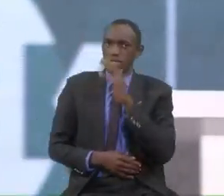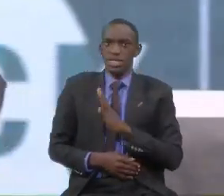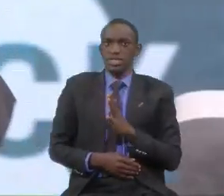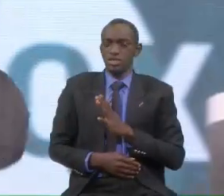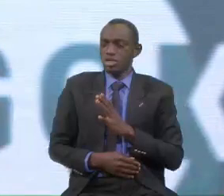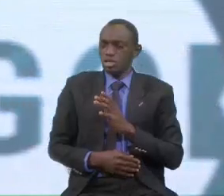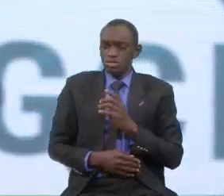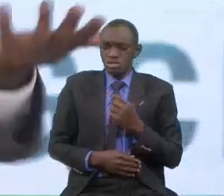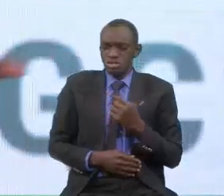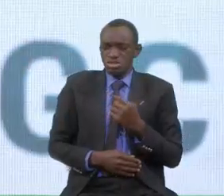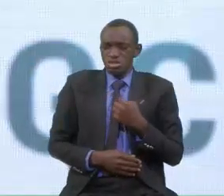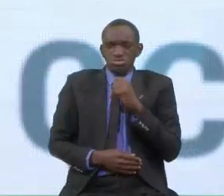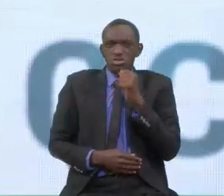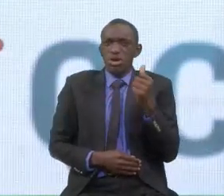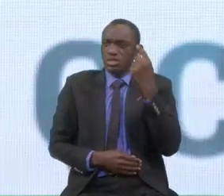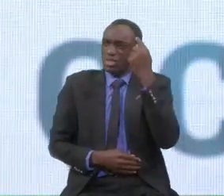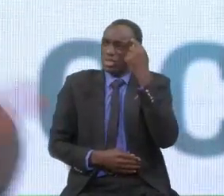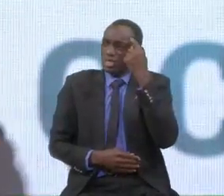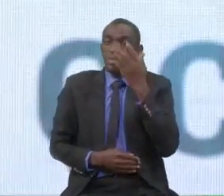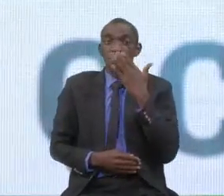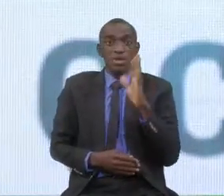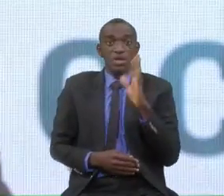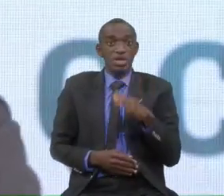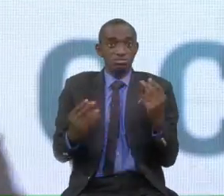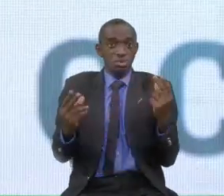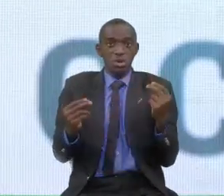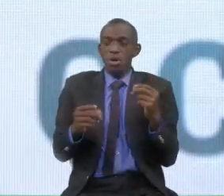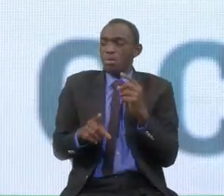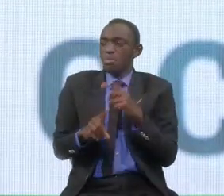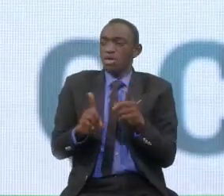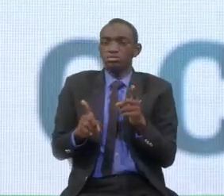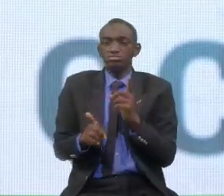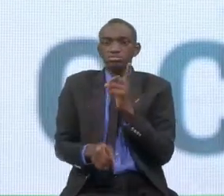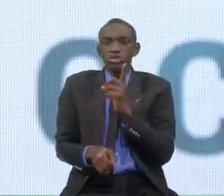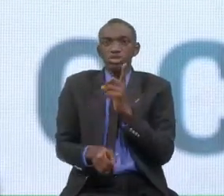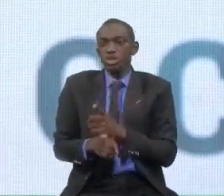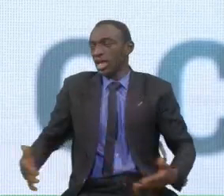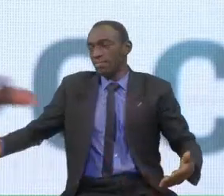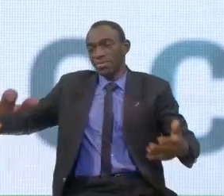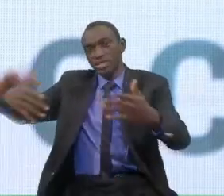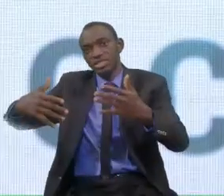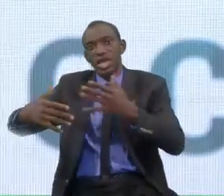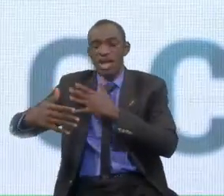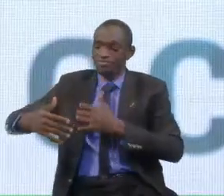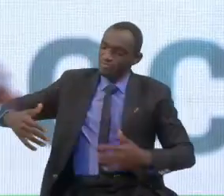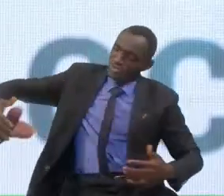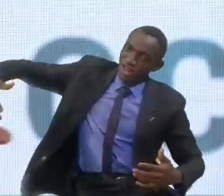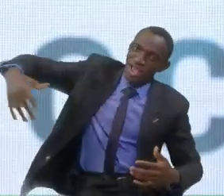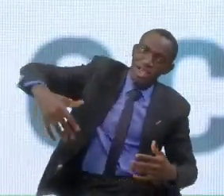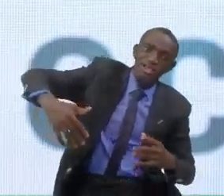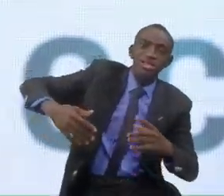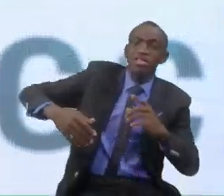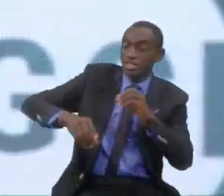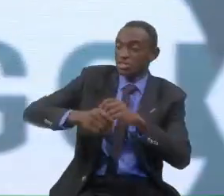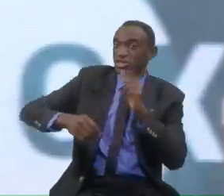just embraces her or puts hand around her neck. Didn't mean anything